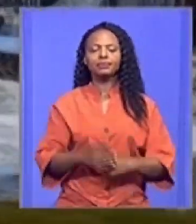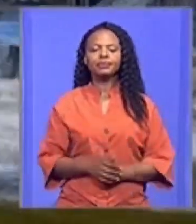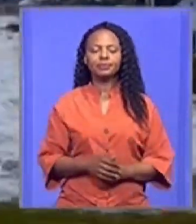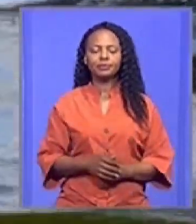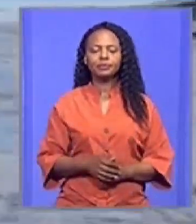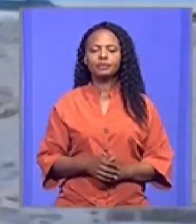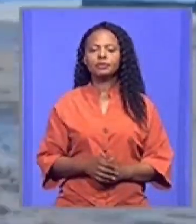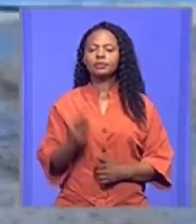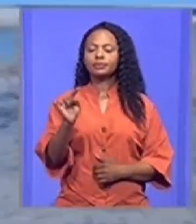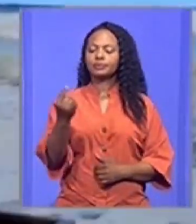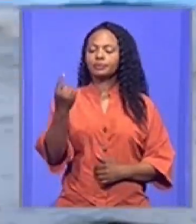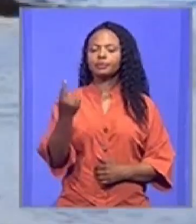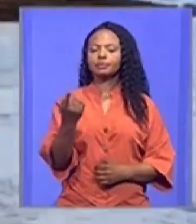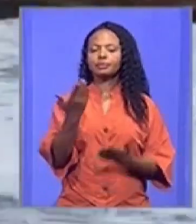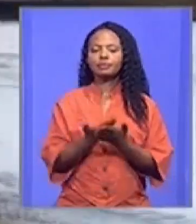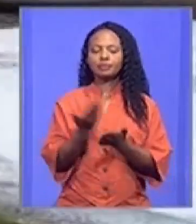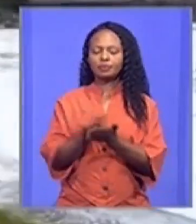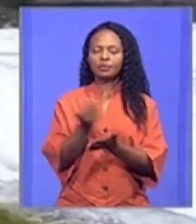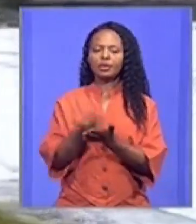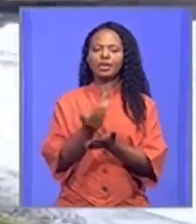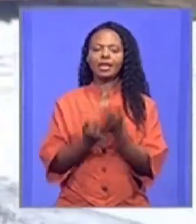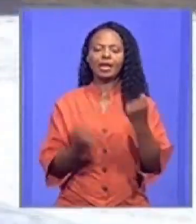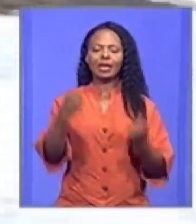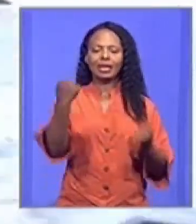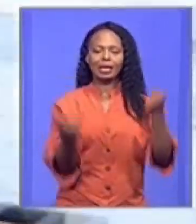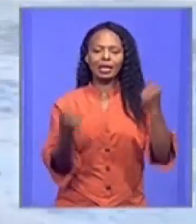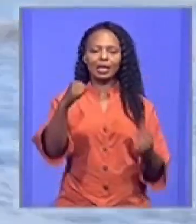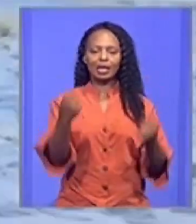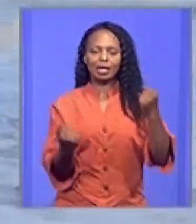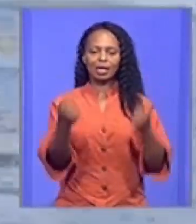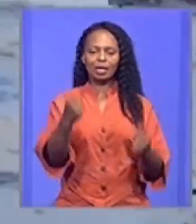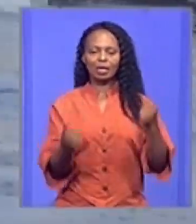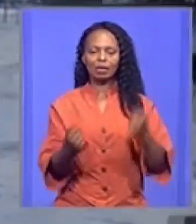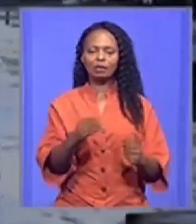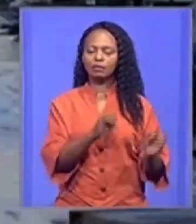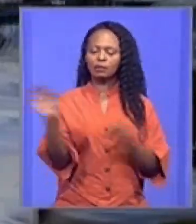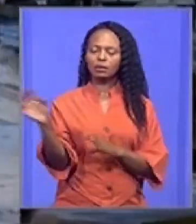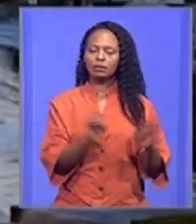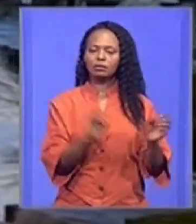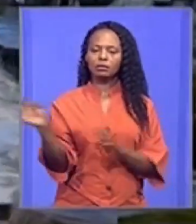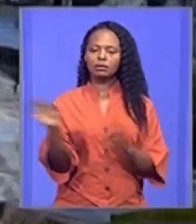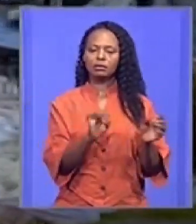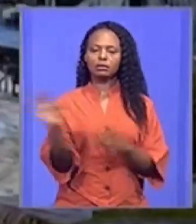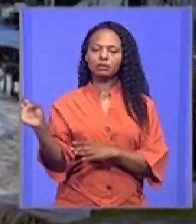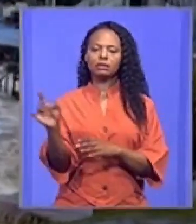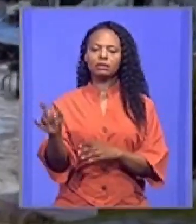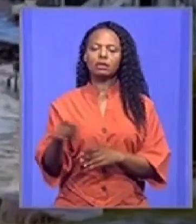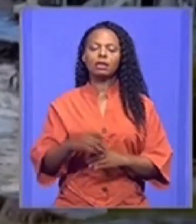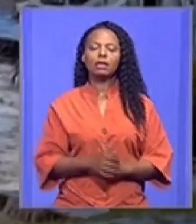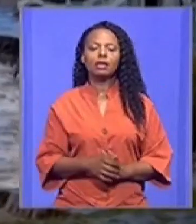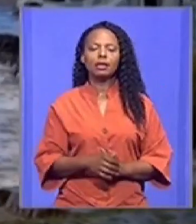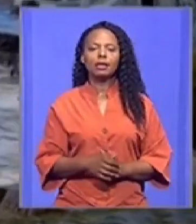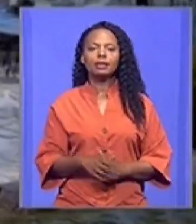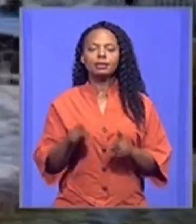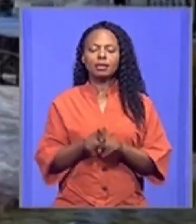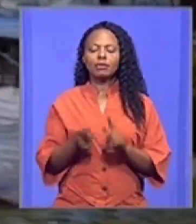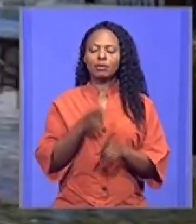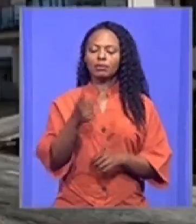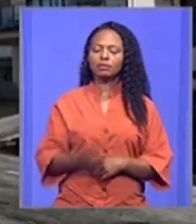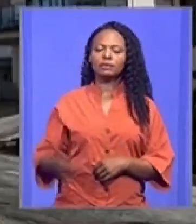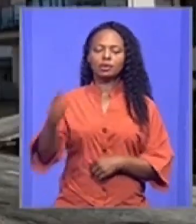to evacuate the cars and stuff. And I sent from our senior management also to Victoria